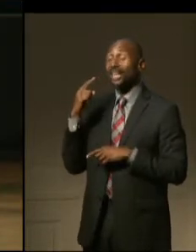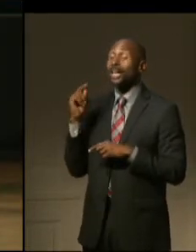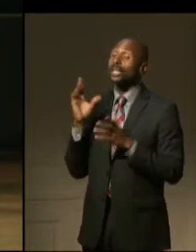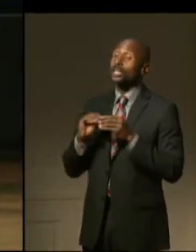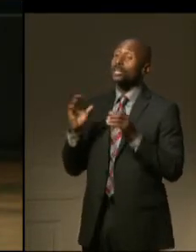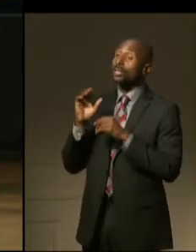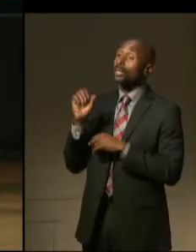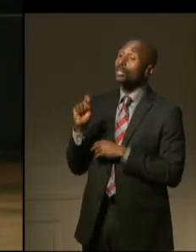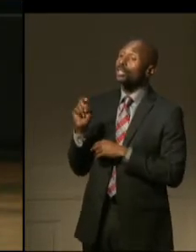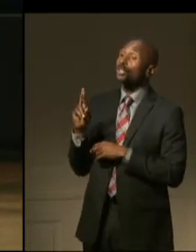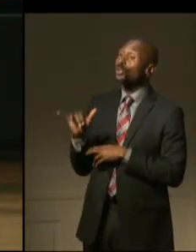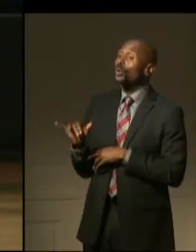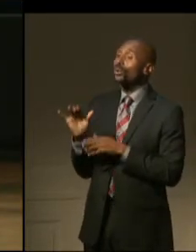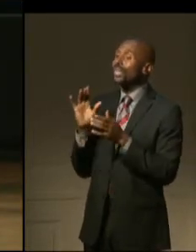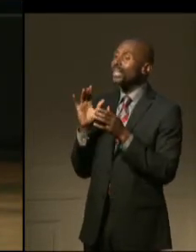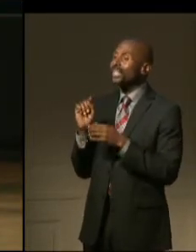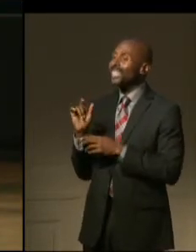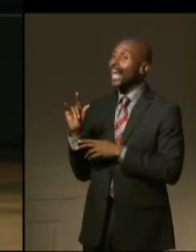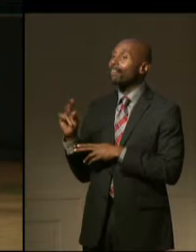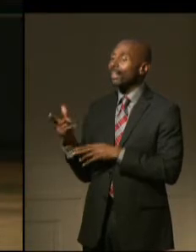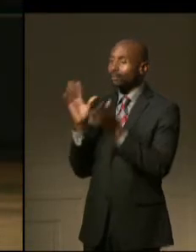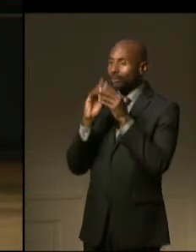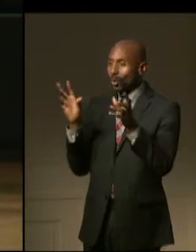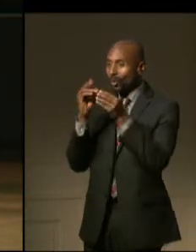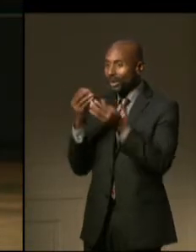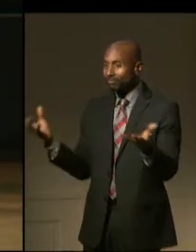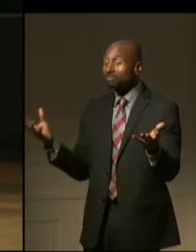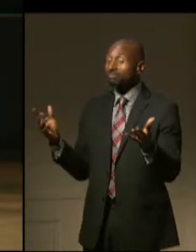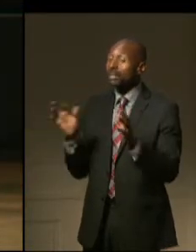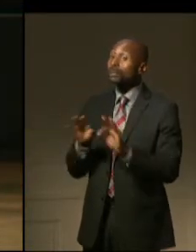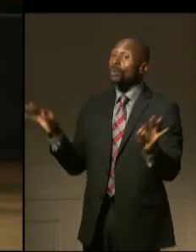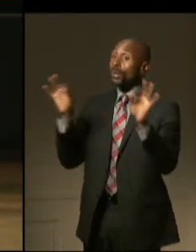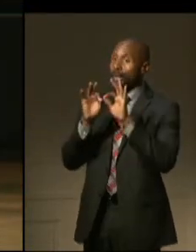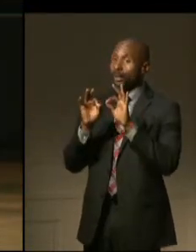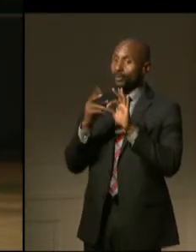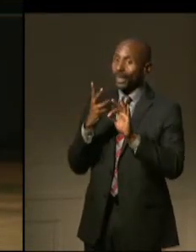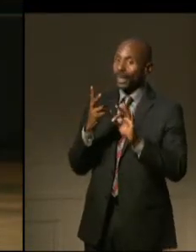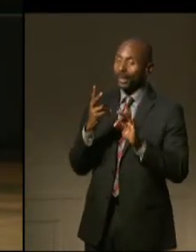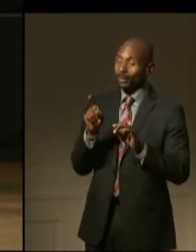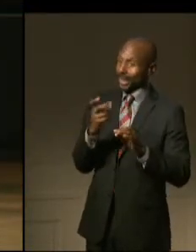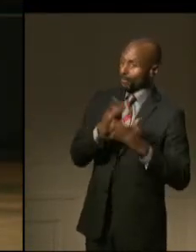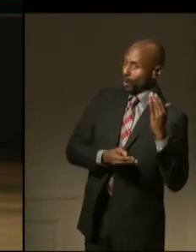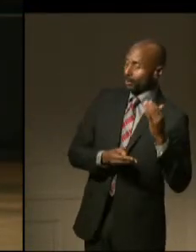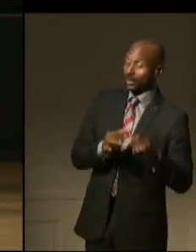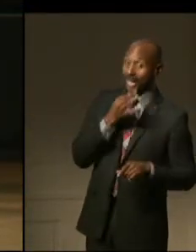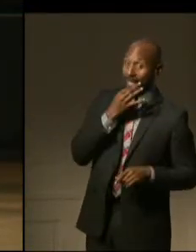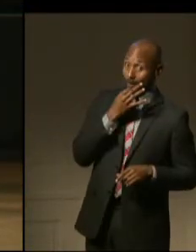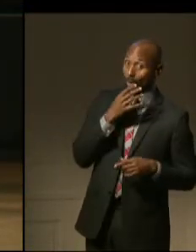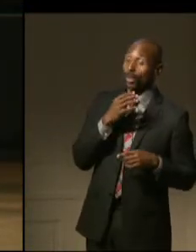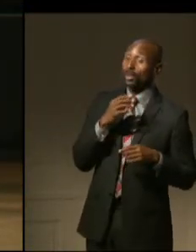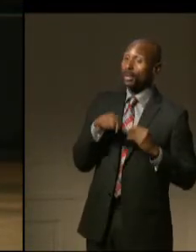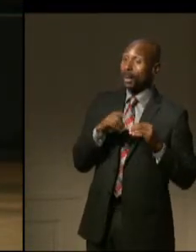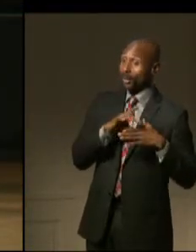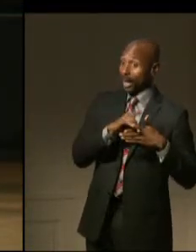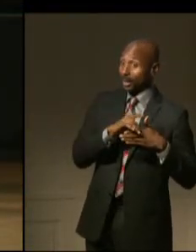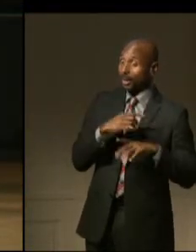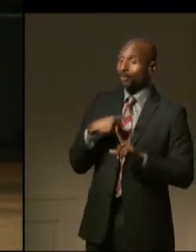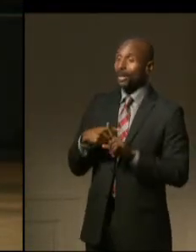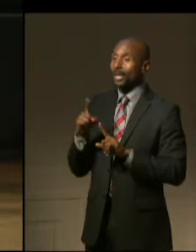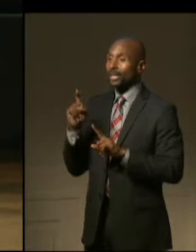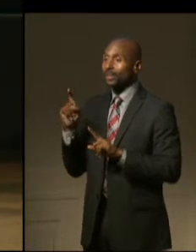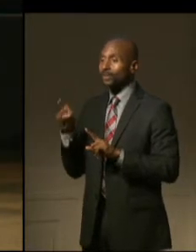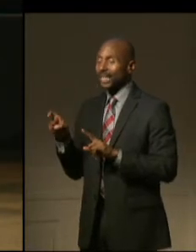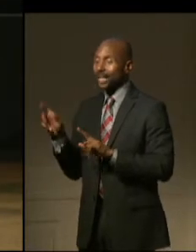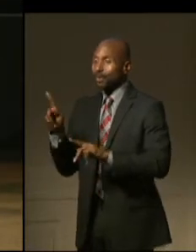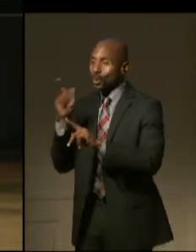we need both, you know, experts in the content, and then also people who know how to tell, create a story using